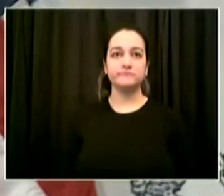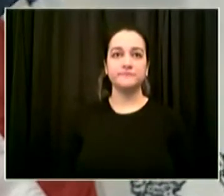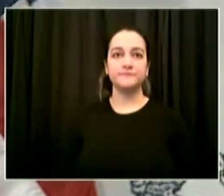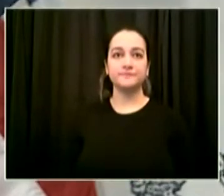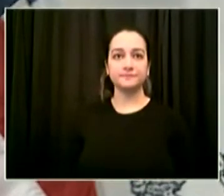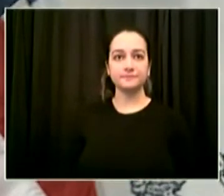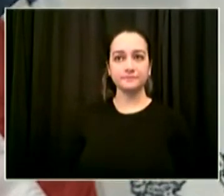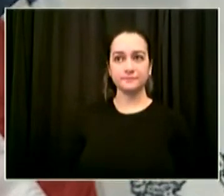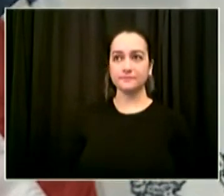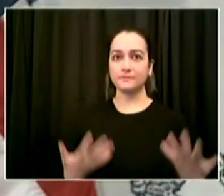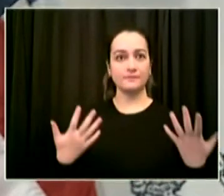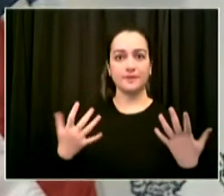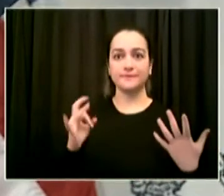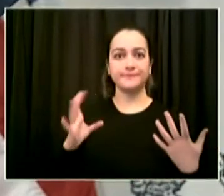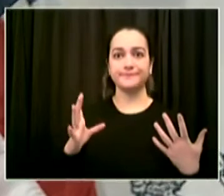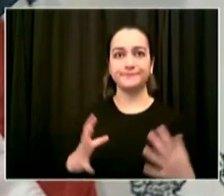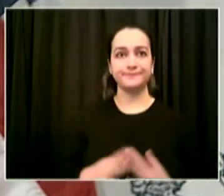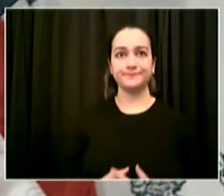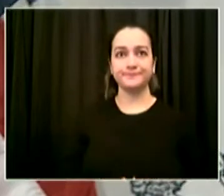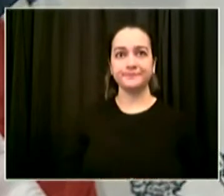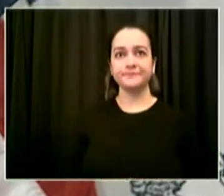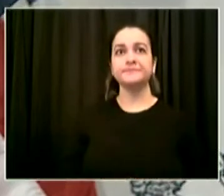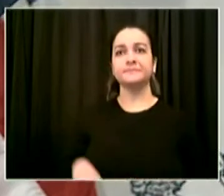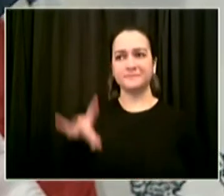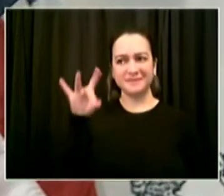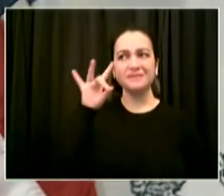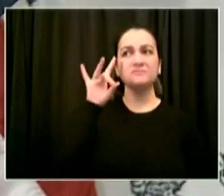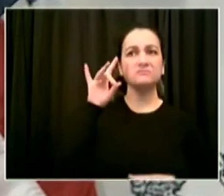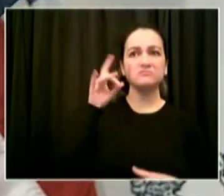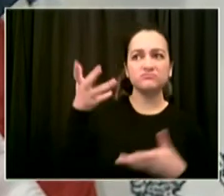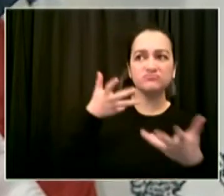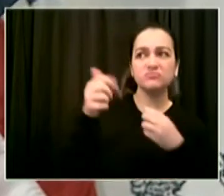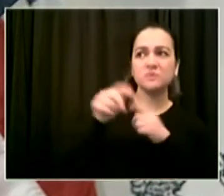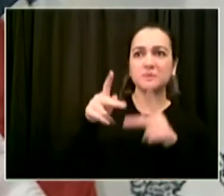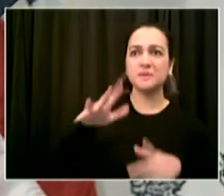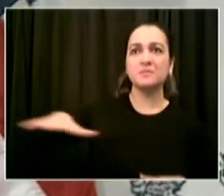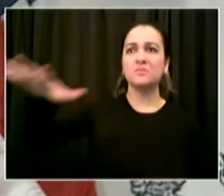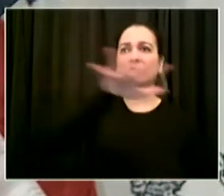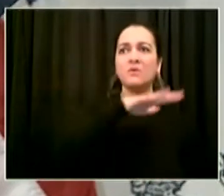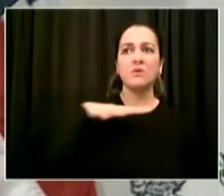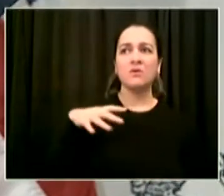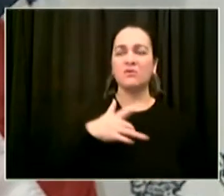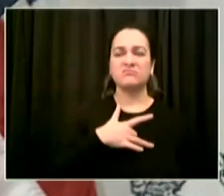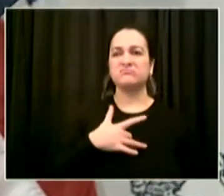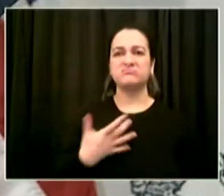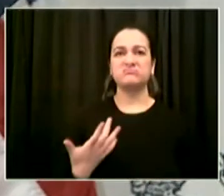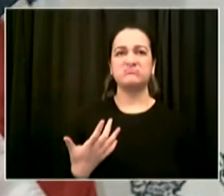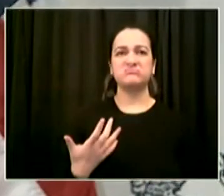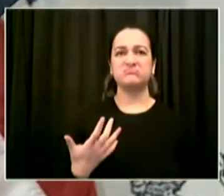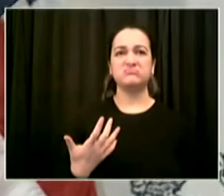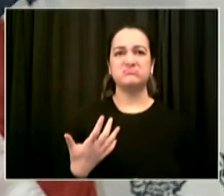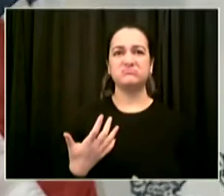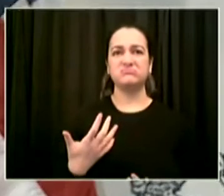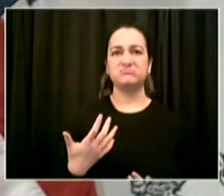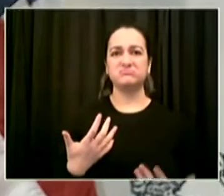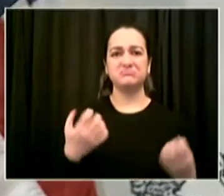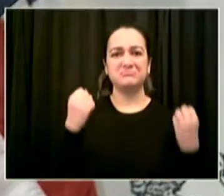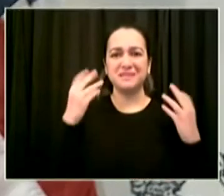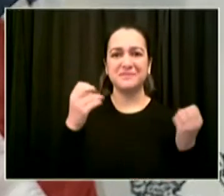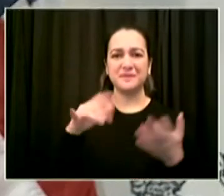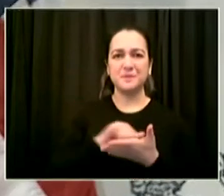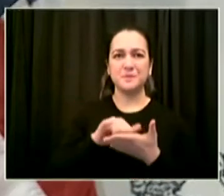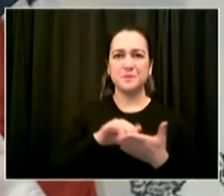to them, the fact that they, you know, I've talked to people all over the city who have lost folks and they could not be with them,